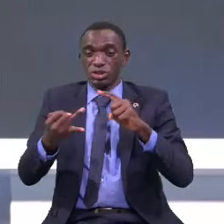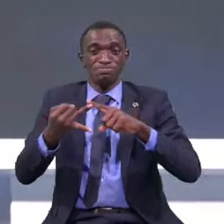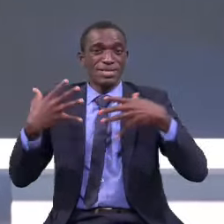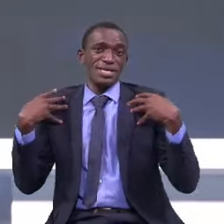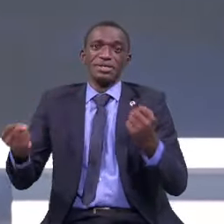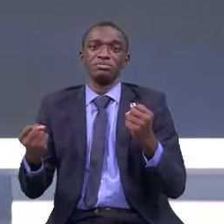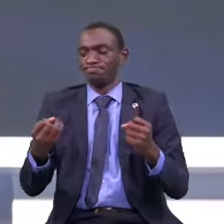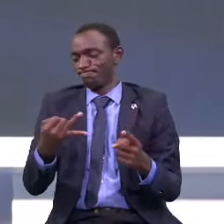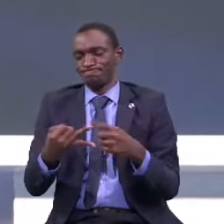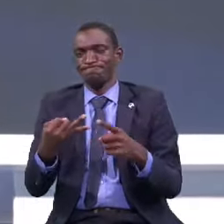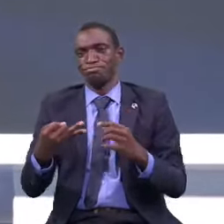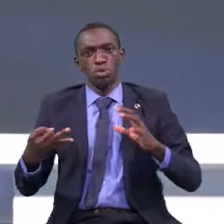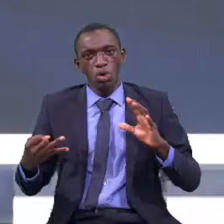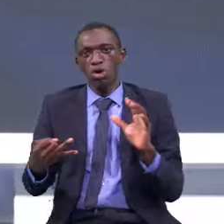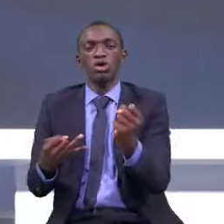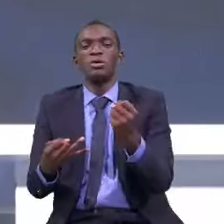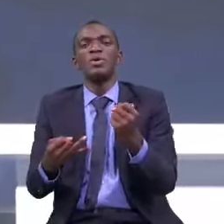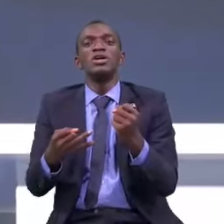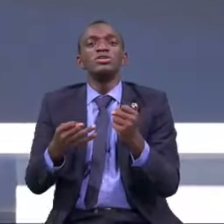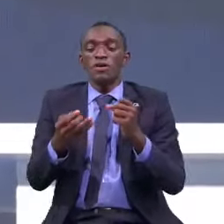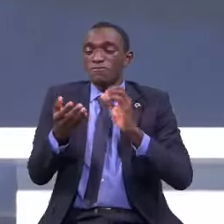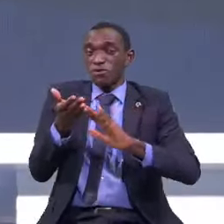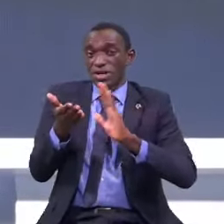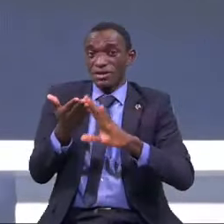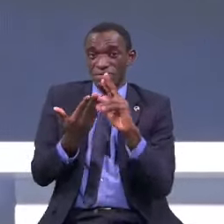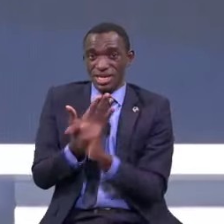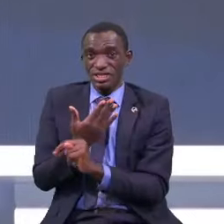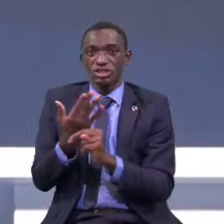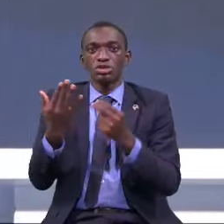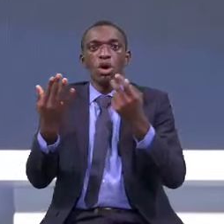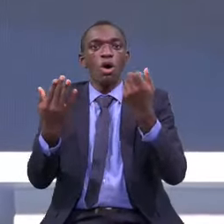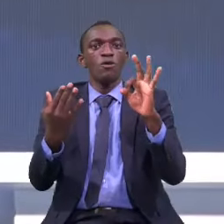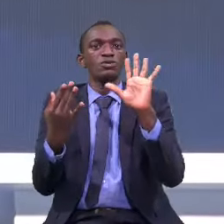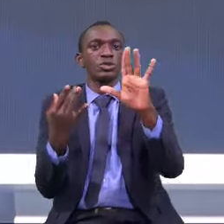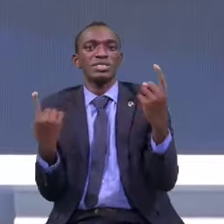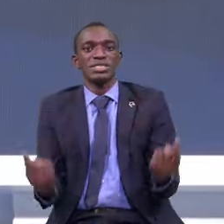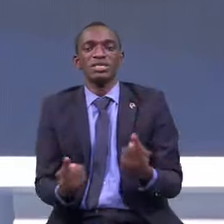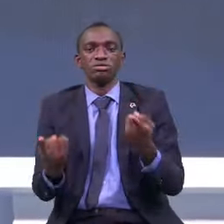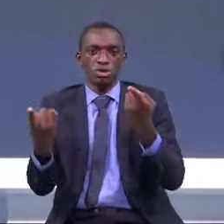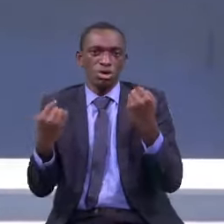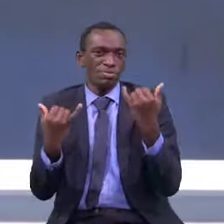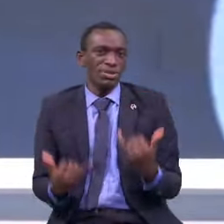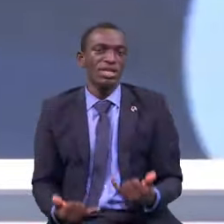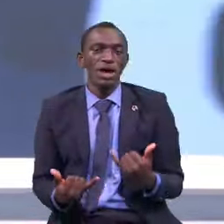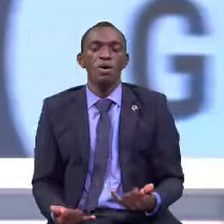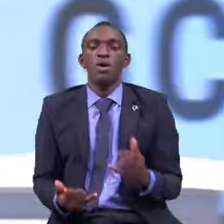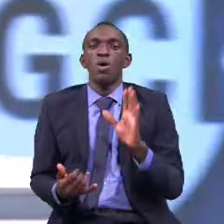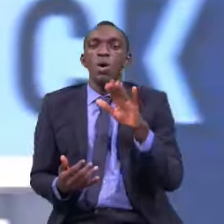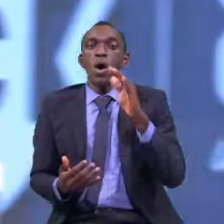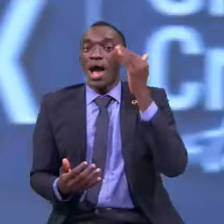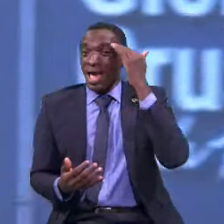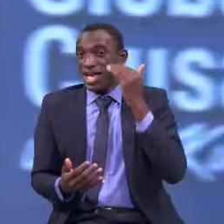right now. Forgiveness of your sin is coming right now. Heads bowed and eyes